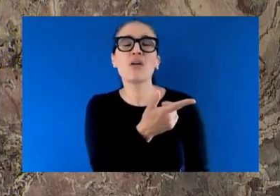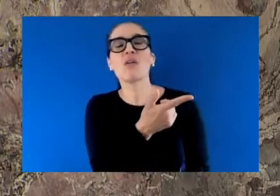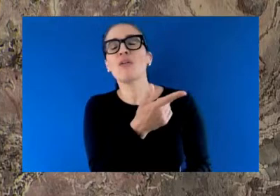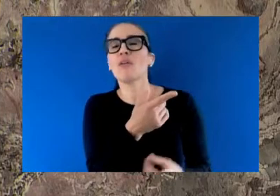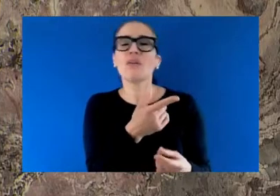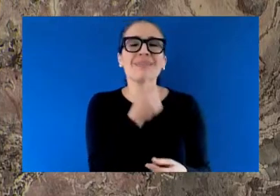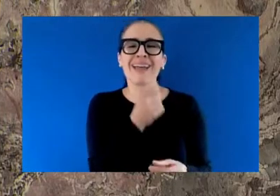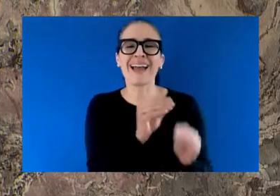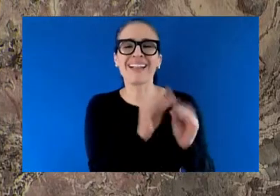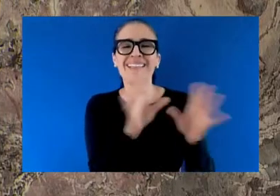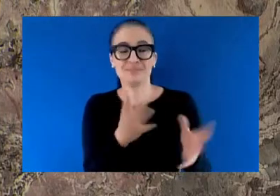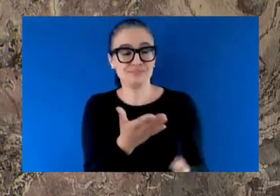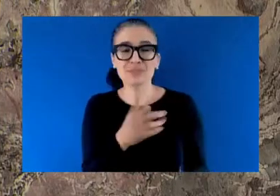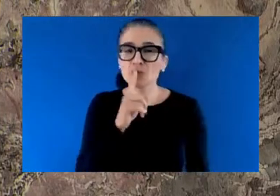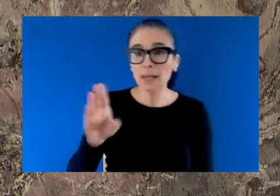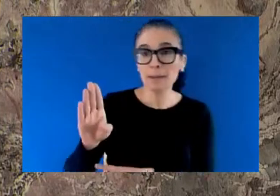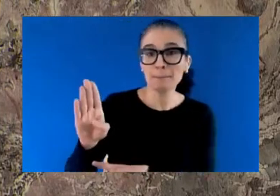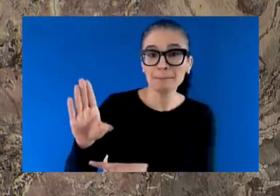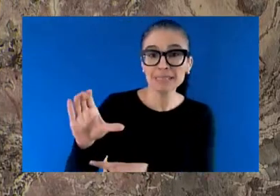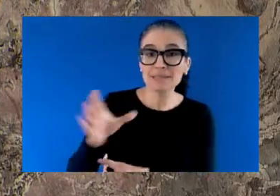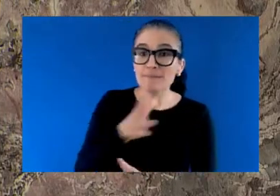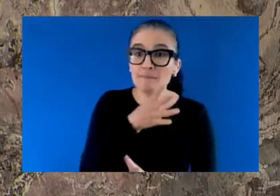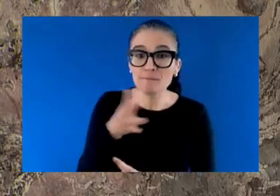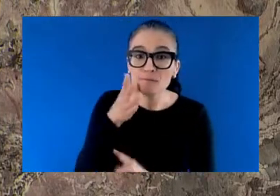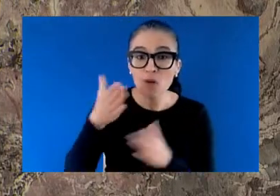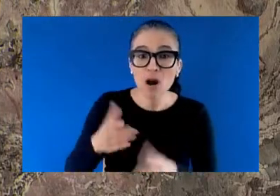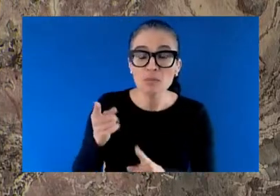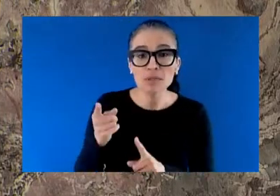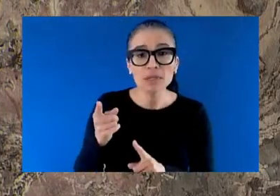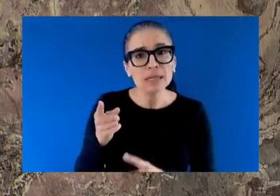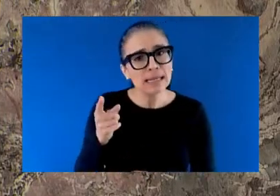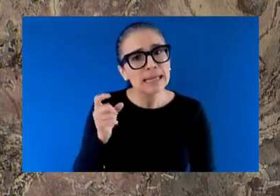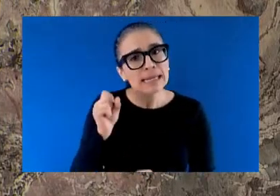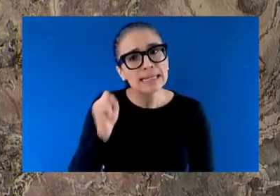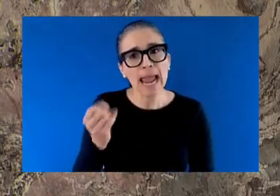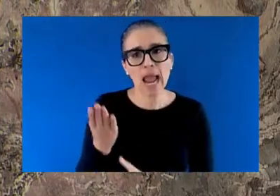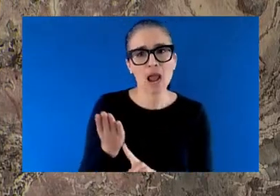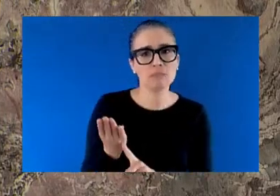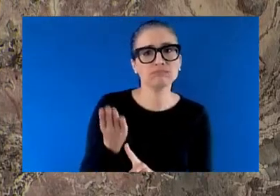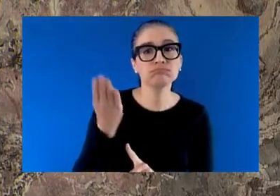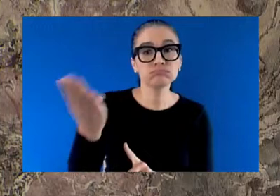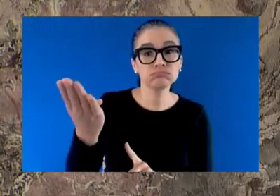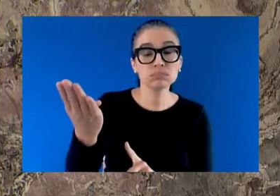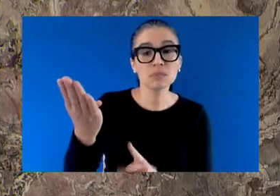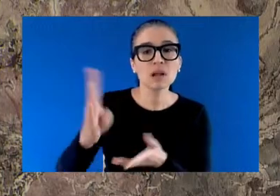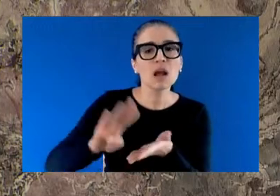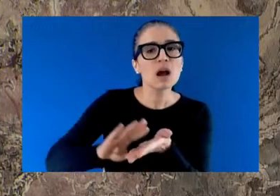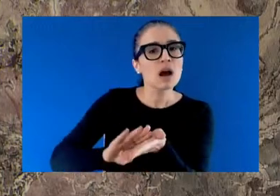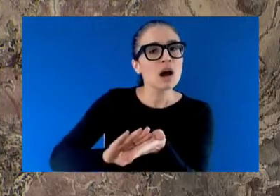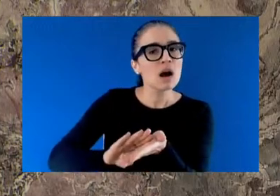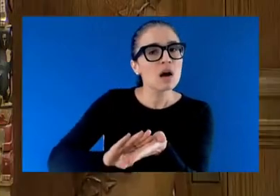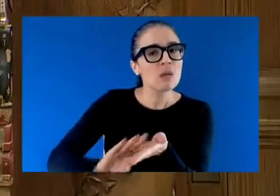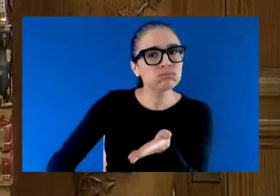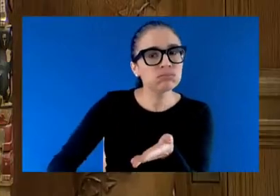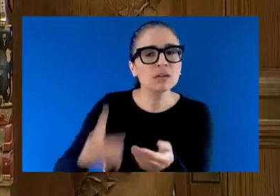tax and motor fuel tax exemption on colored gasoline and colored fuel.